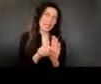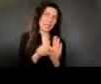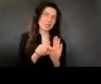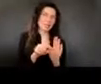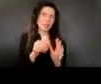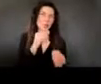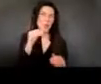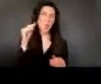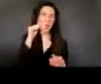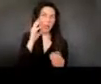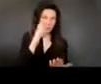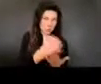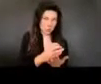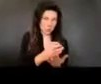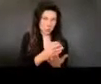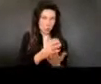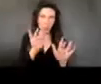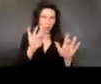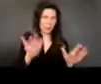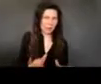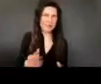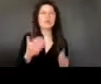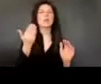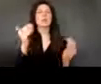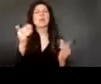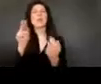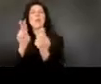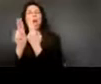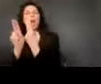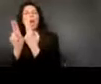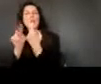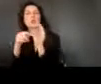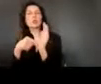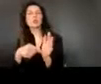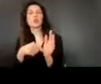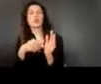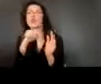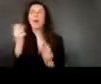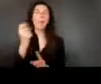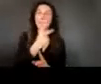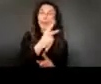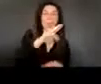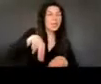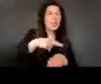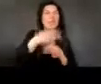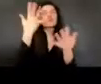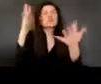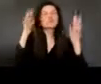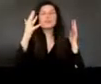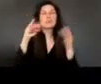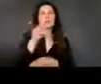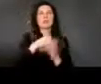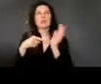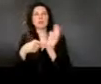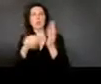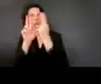a highway overpass versus this sort of natural environment that sort of